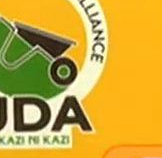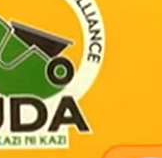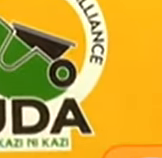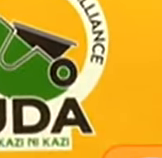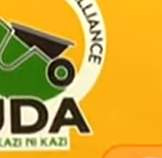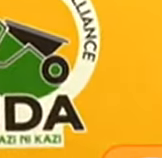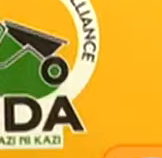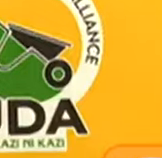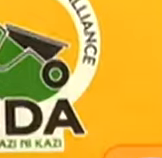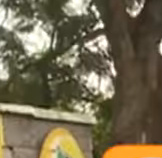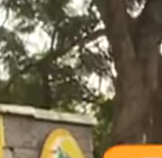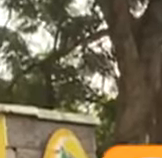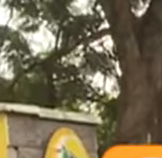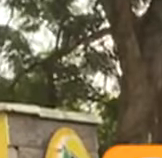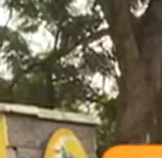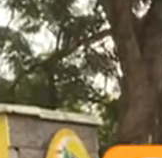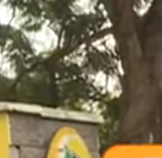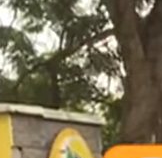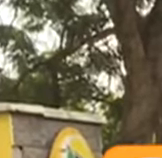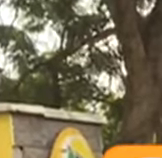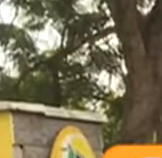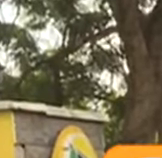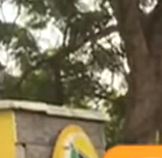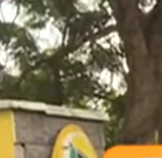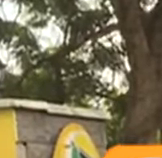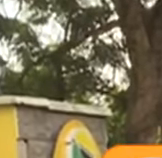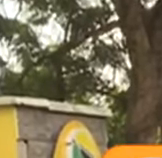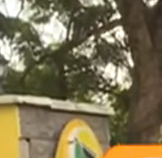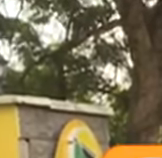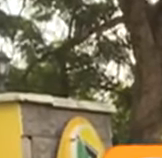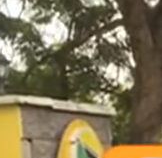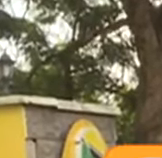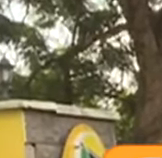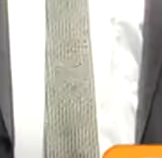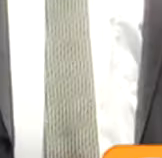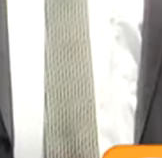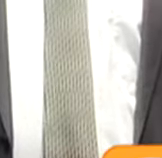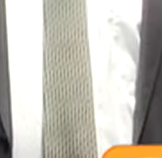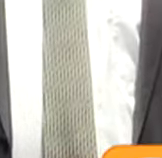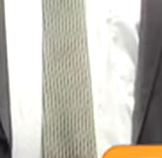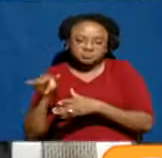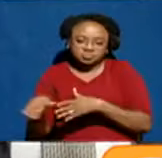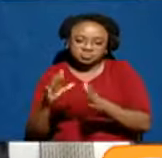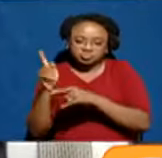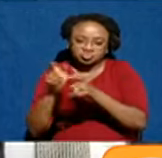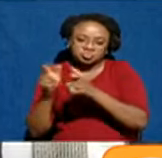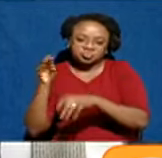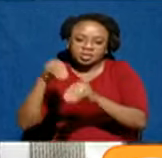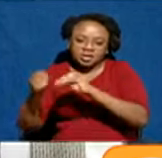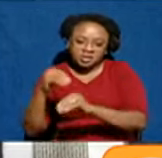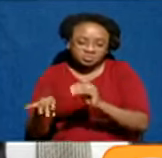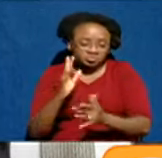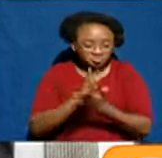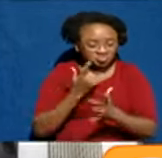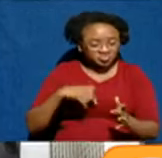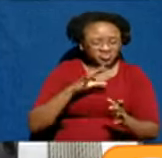for resignation of the two from their offices or drop the offer by UDA. In particular, the committee expressed deep